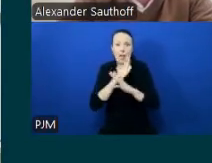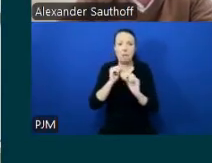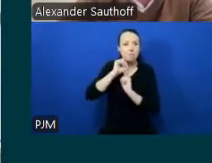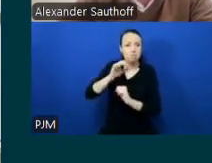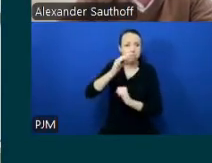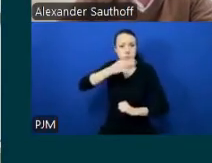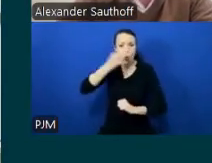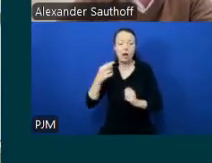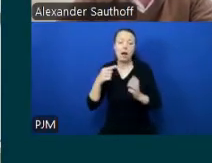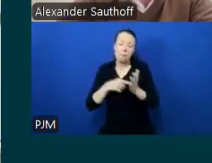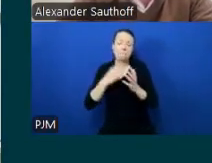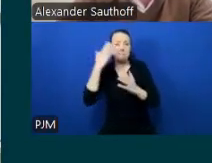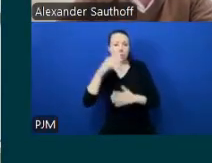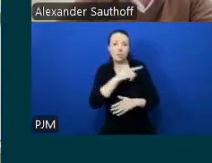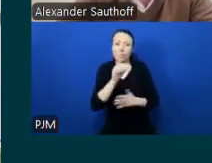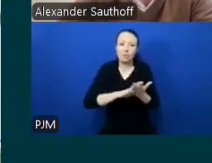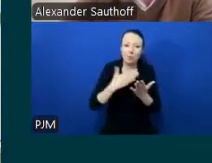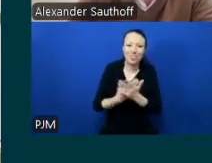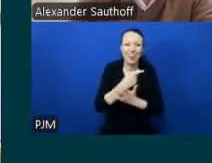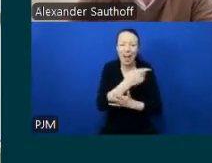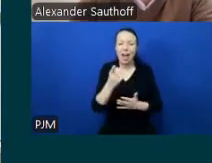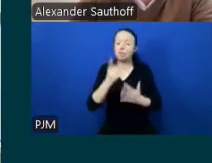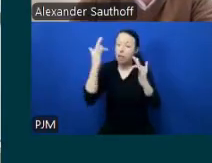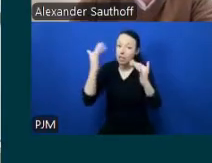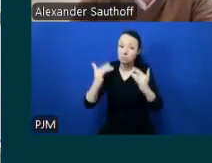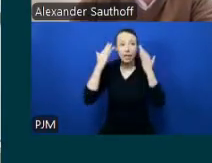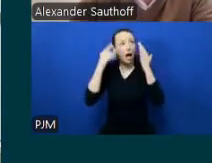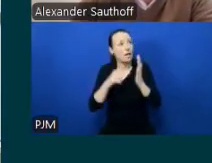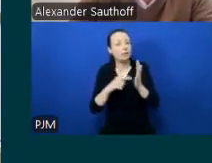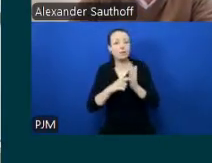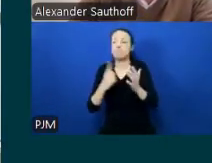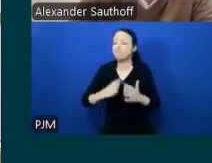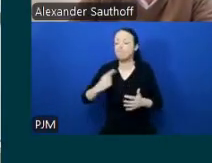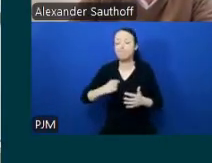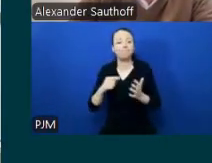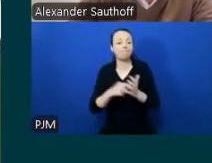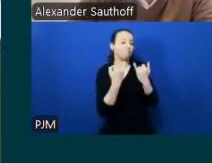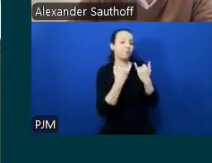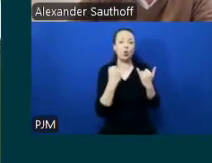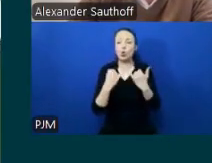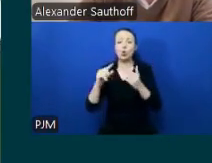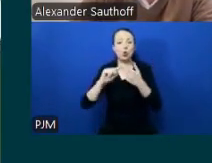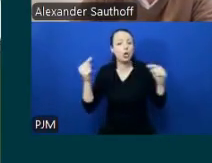support climate resilient urban planning in different contexts, such as in Polish cities.